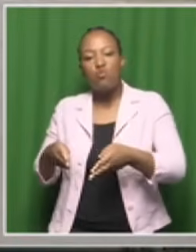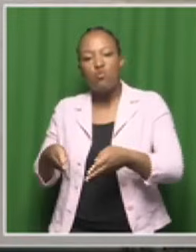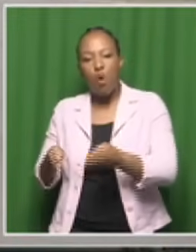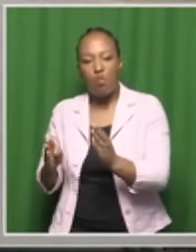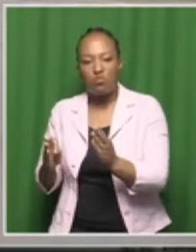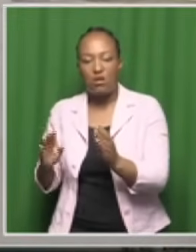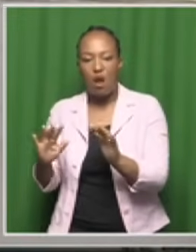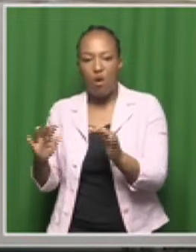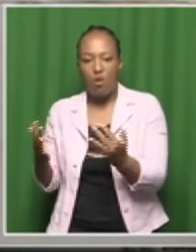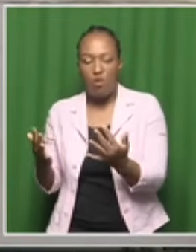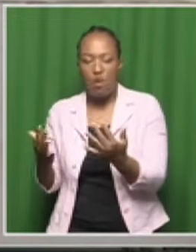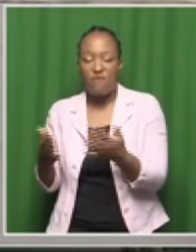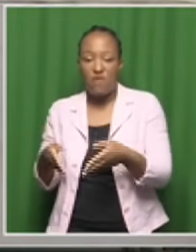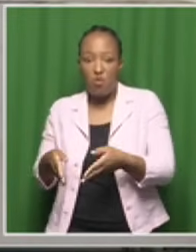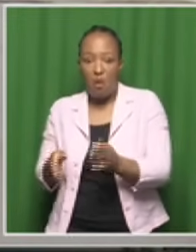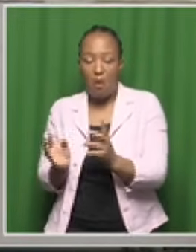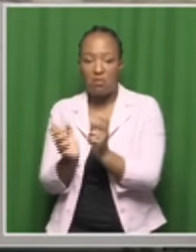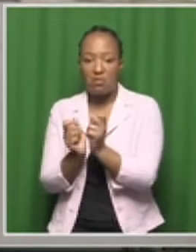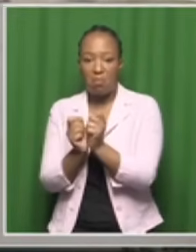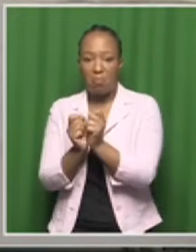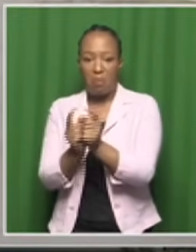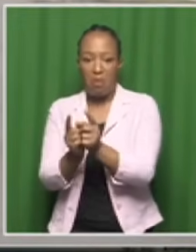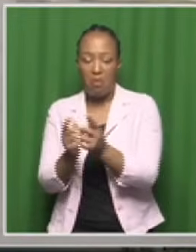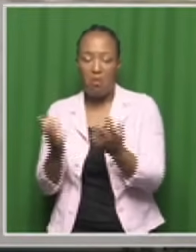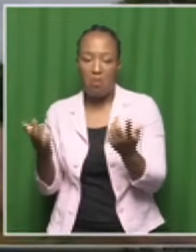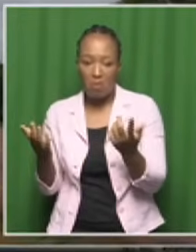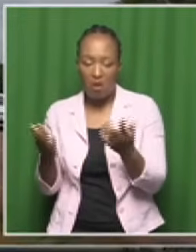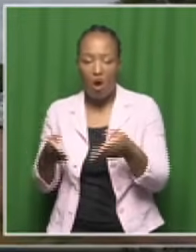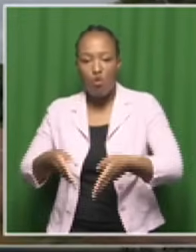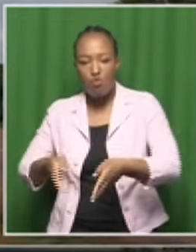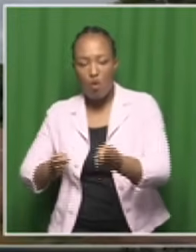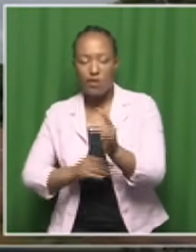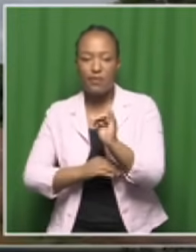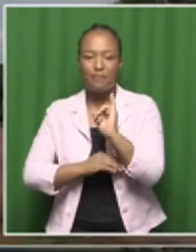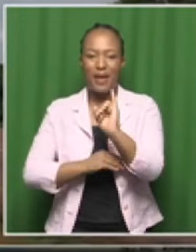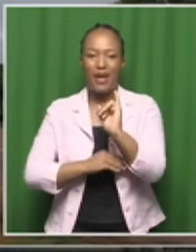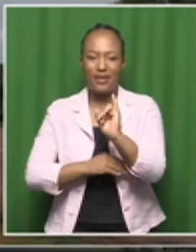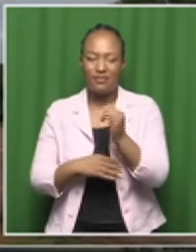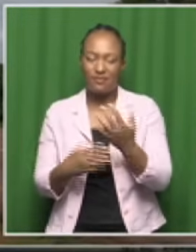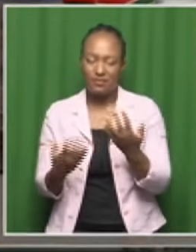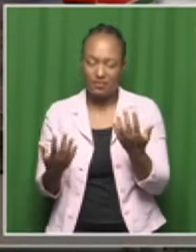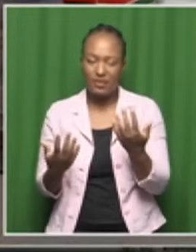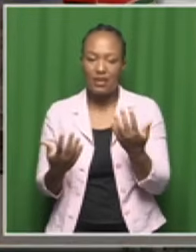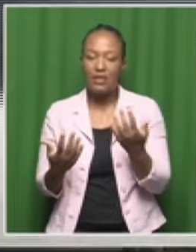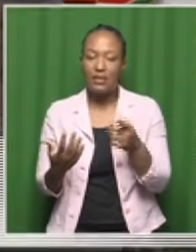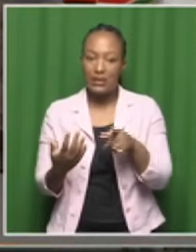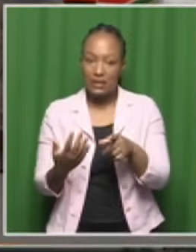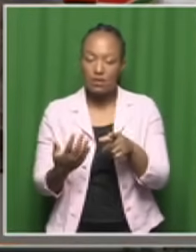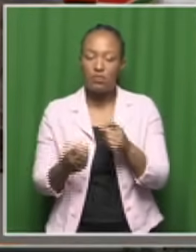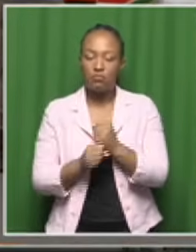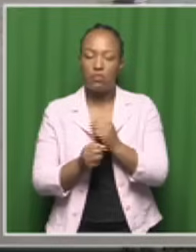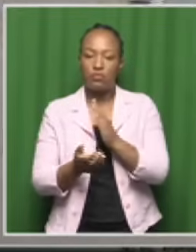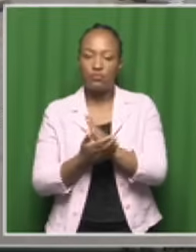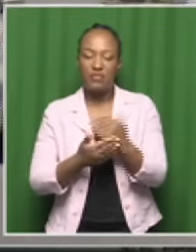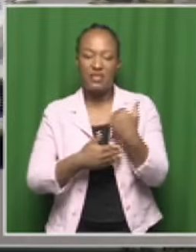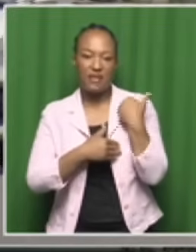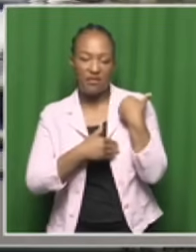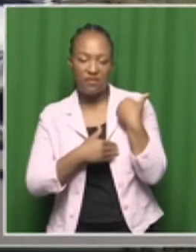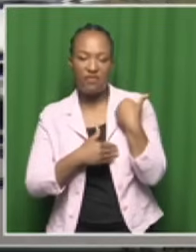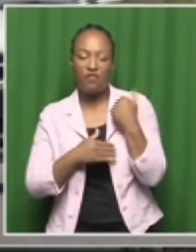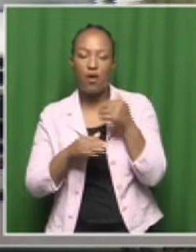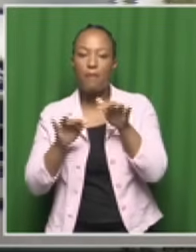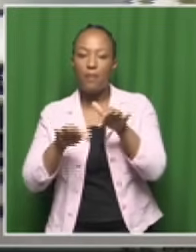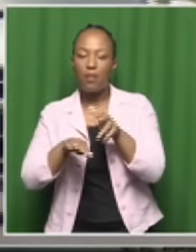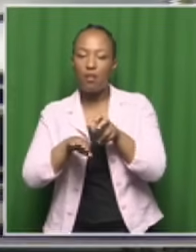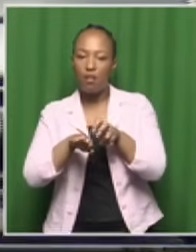of elements that take part in terms of ensuring road safety for passengers, for motorists, and